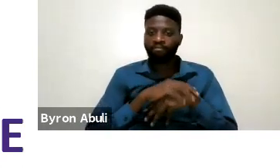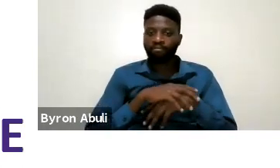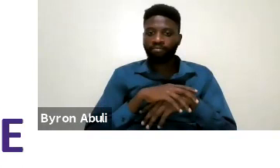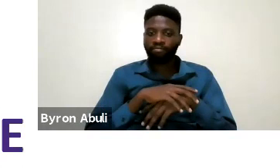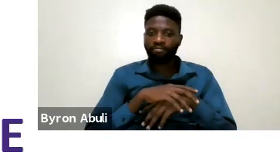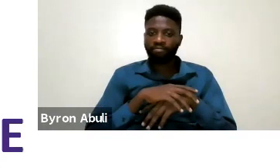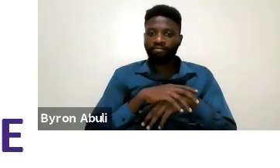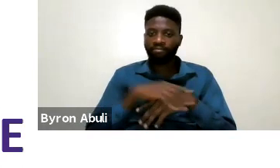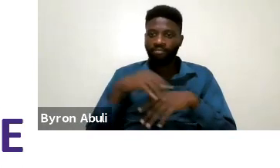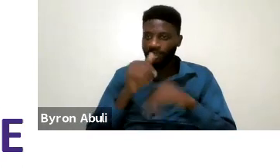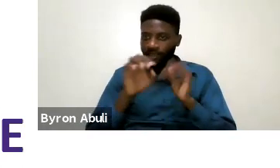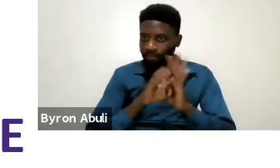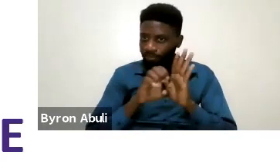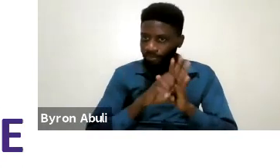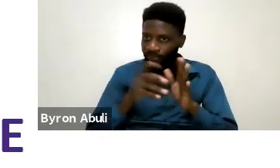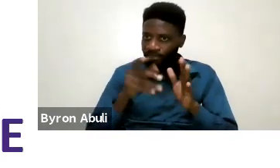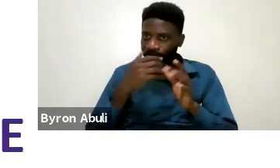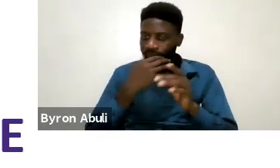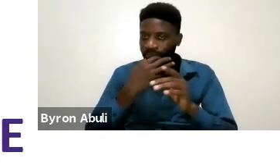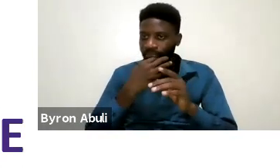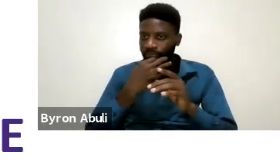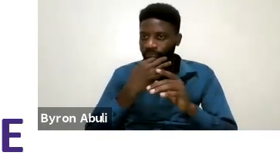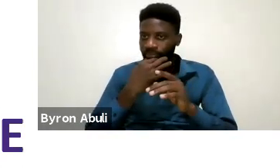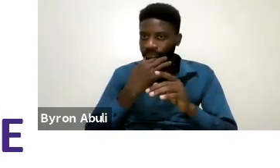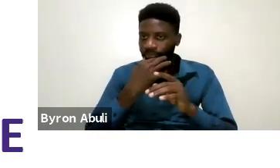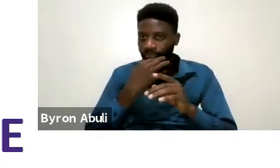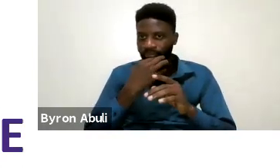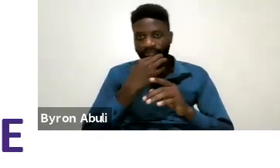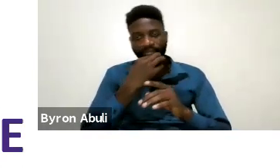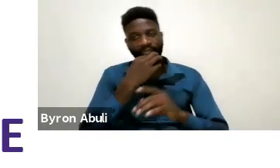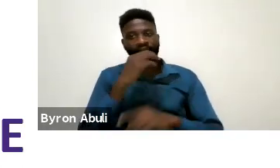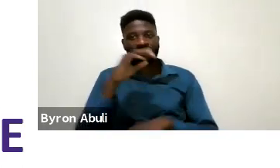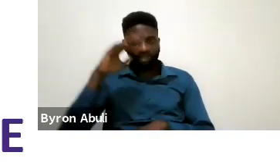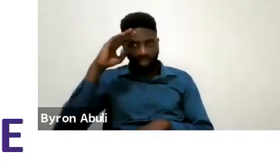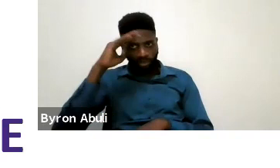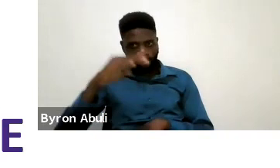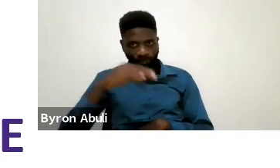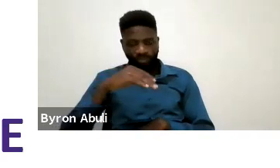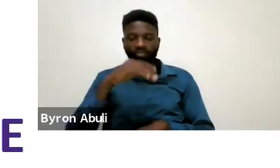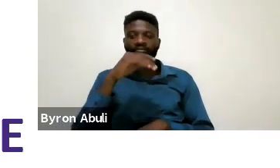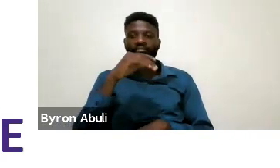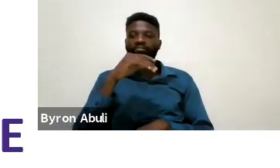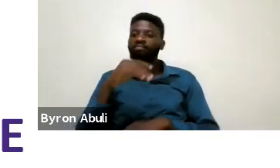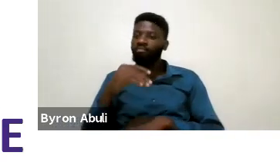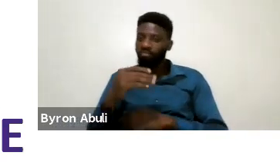Can I have another example? Hello. Yes, proceed.